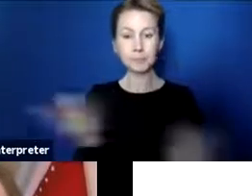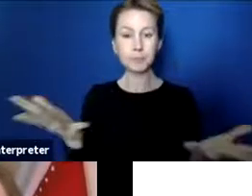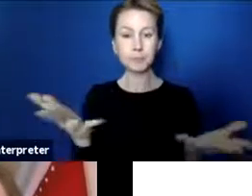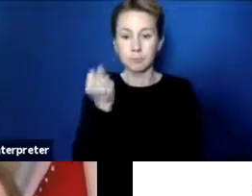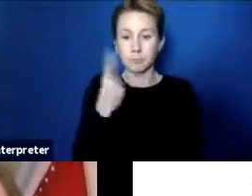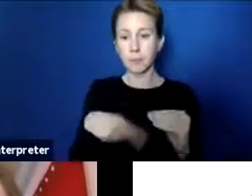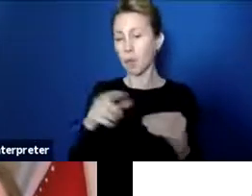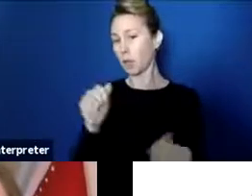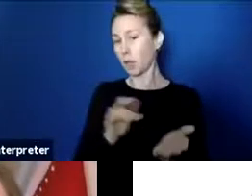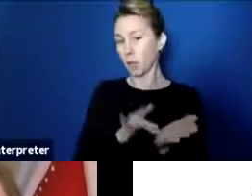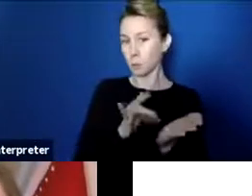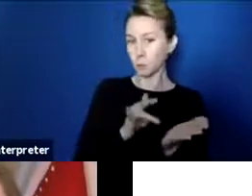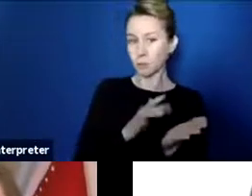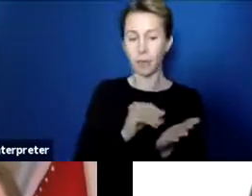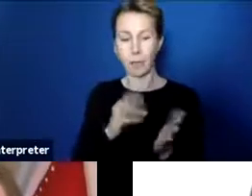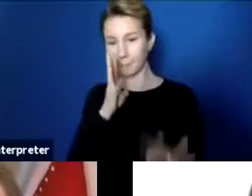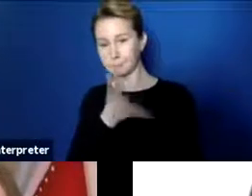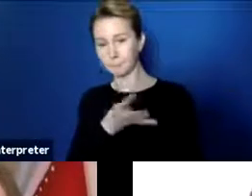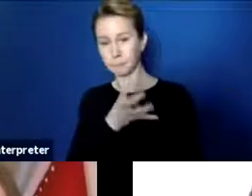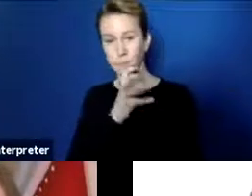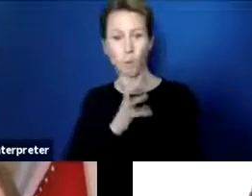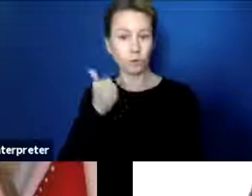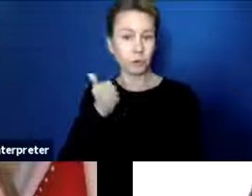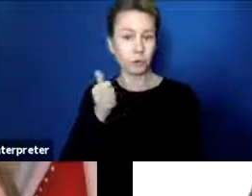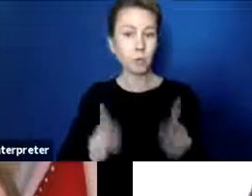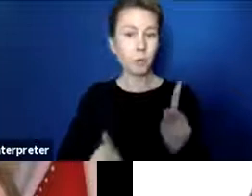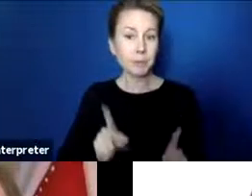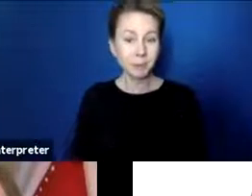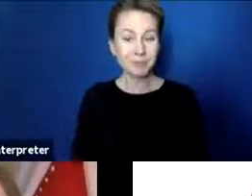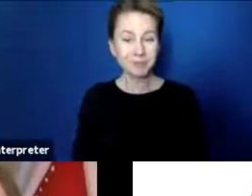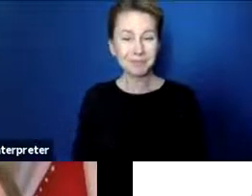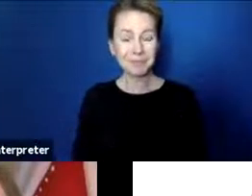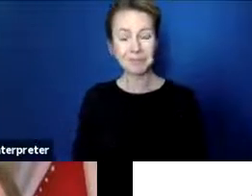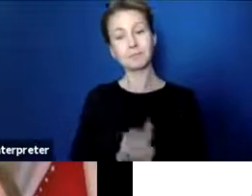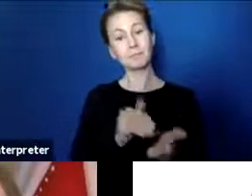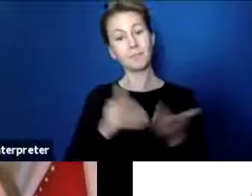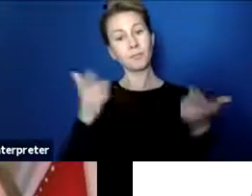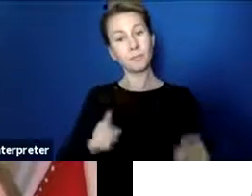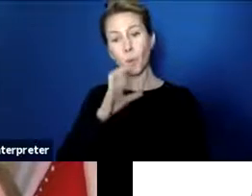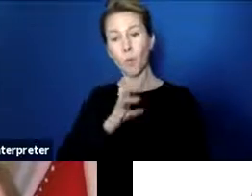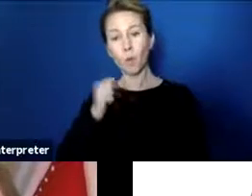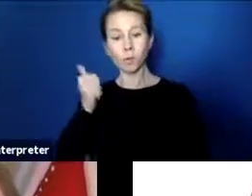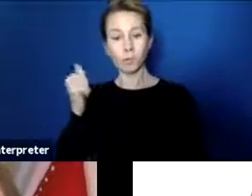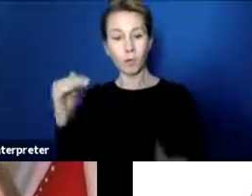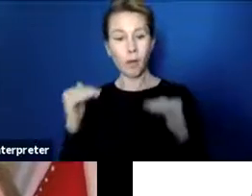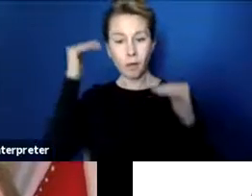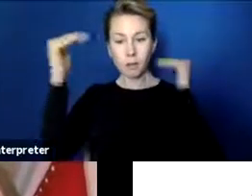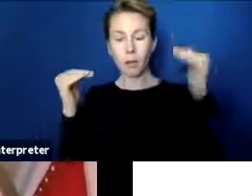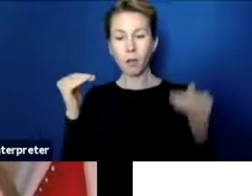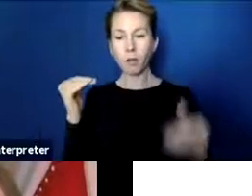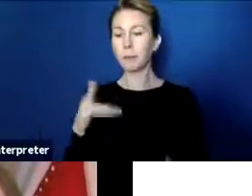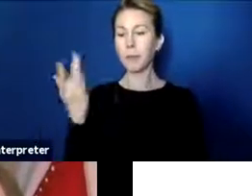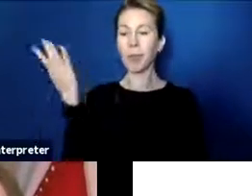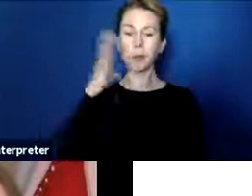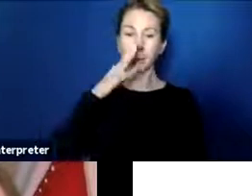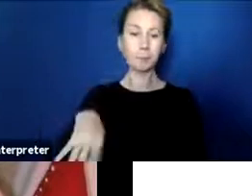This year is the 15th anniversary for WeAdd, and it's a day for communities all around the world to promote a